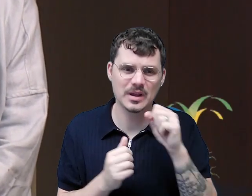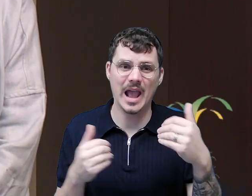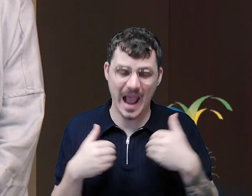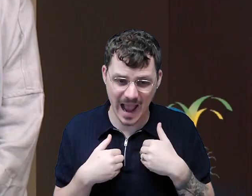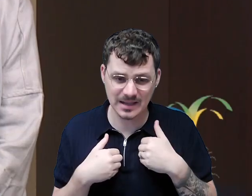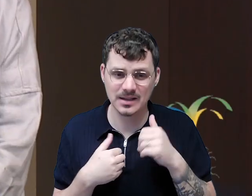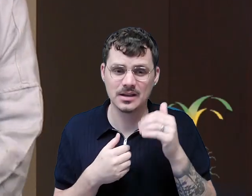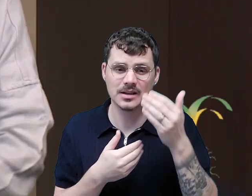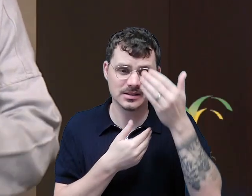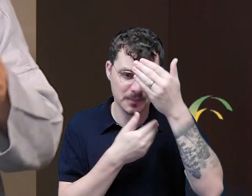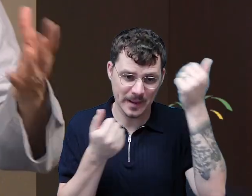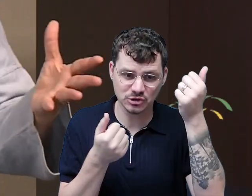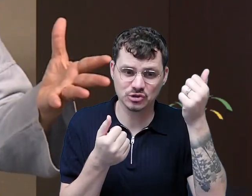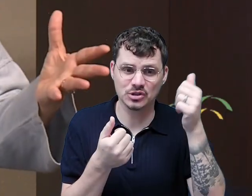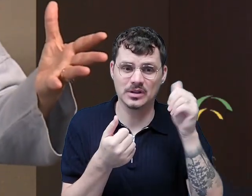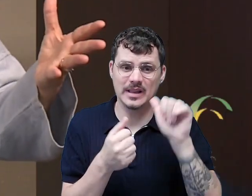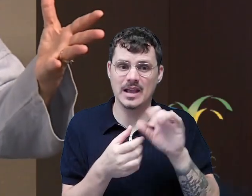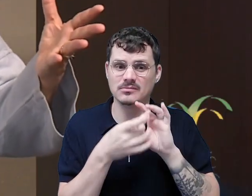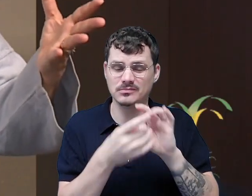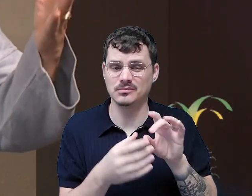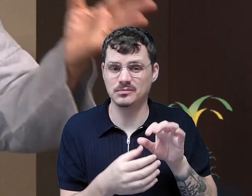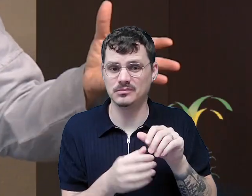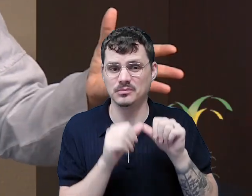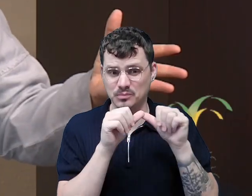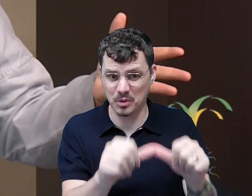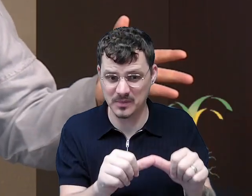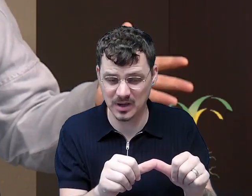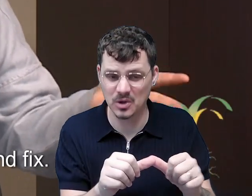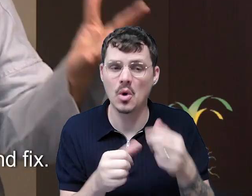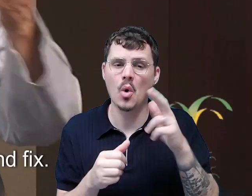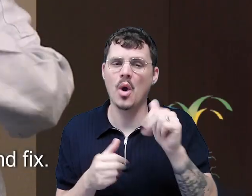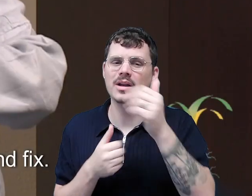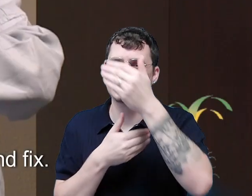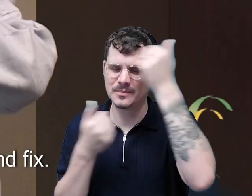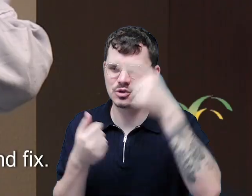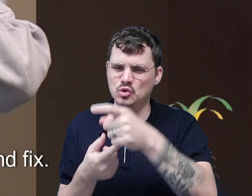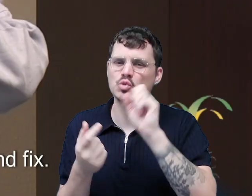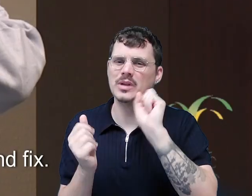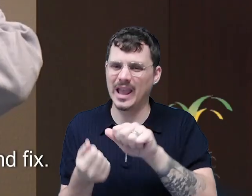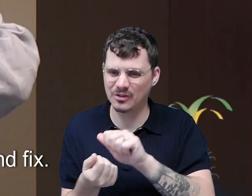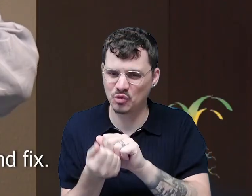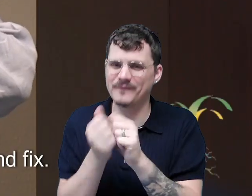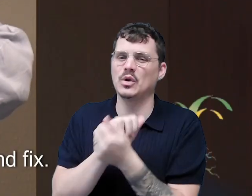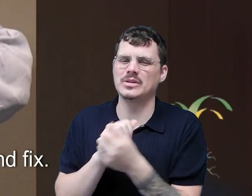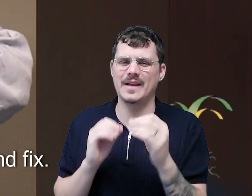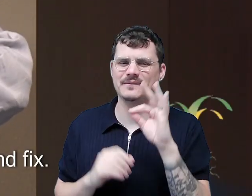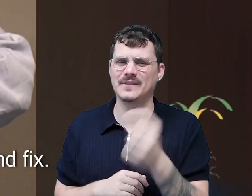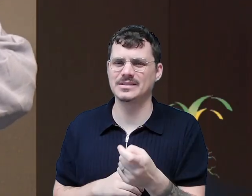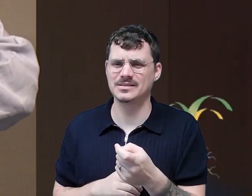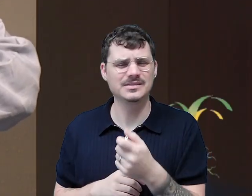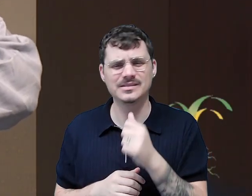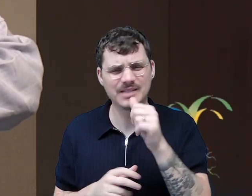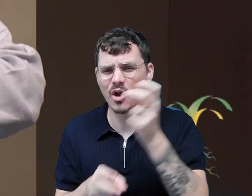Down syndrome has a dementia that's permanent or a dementia you can reverse and